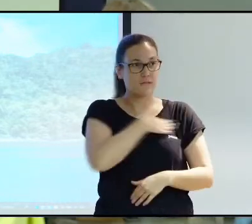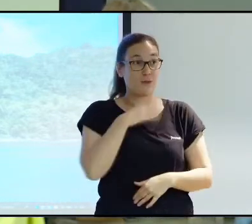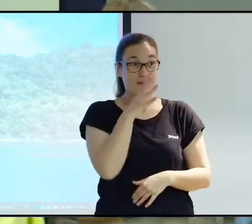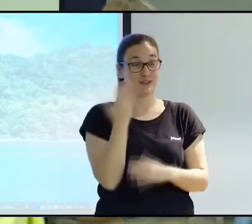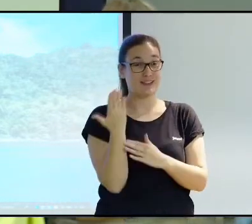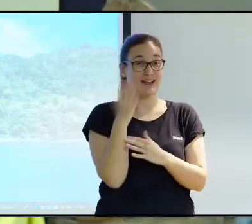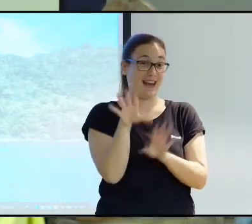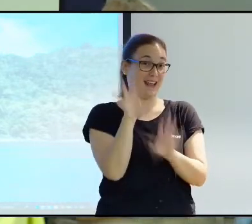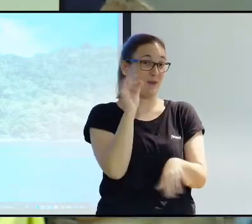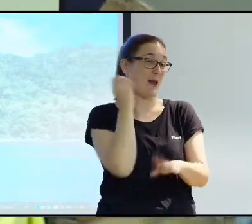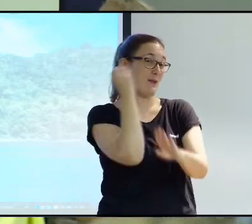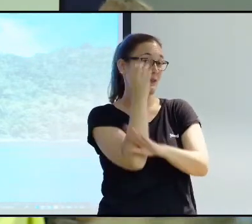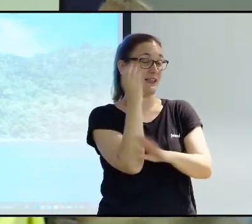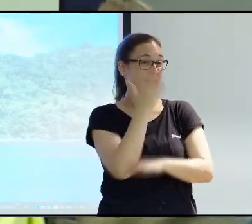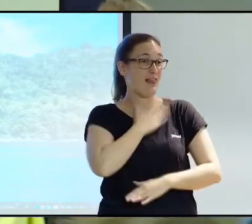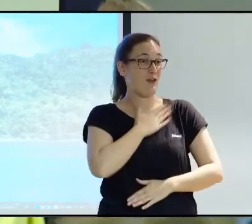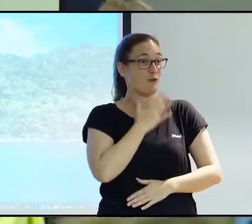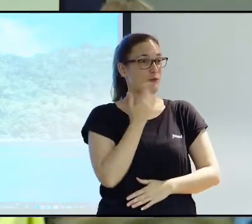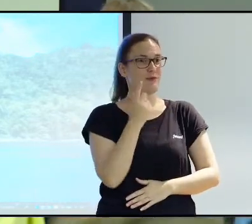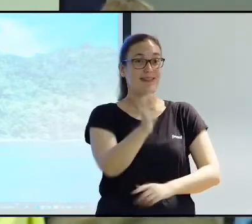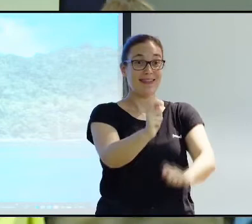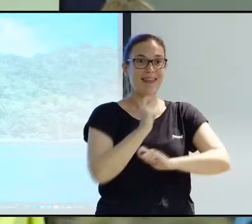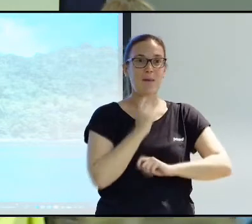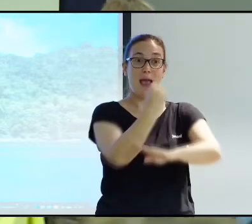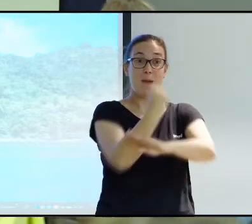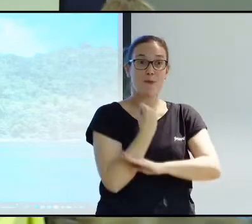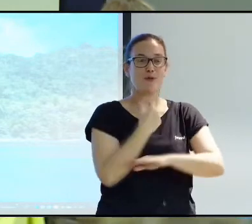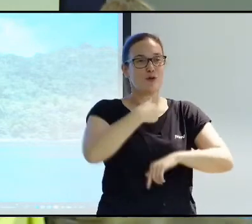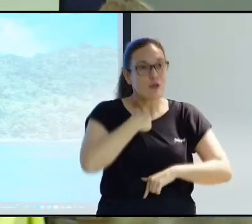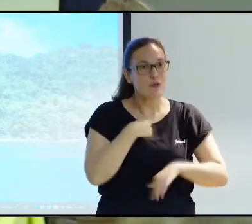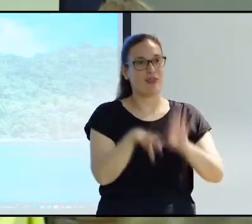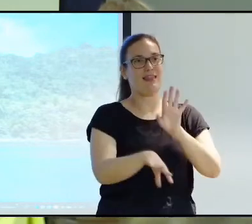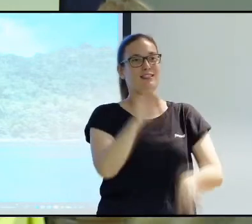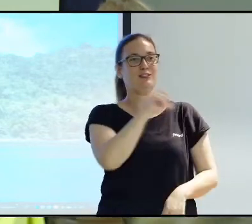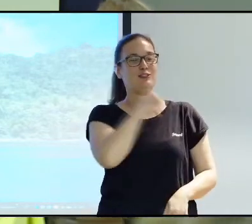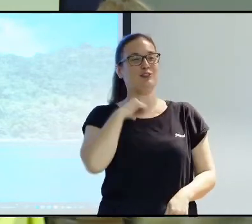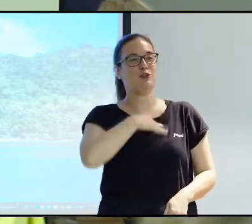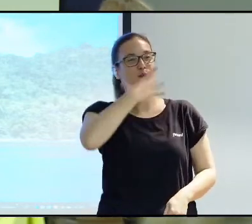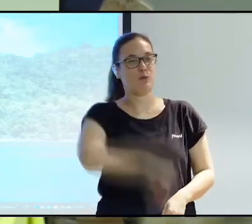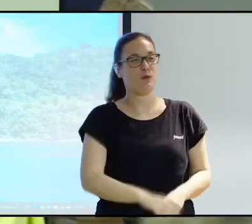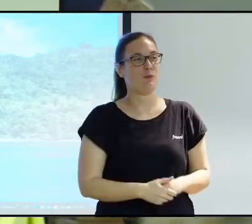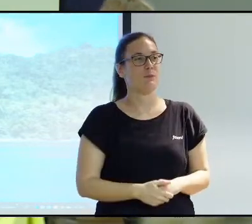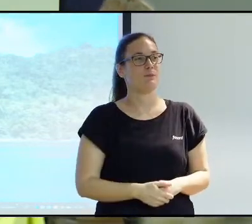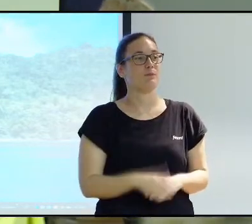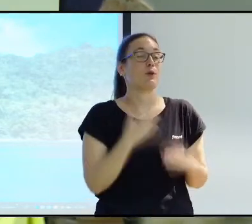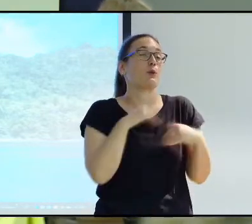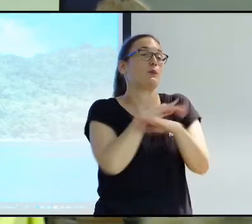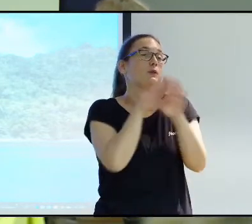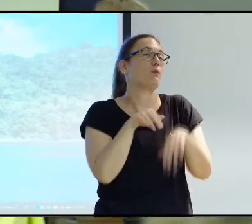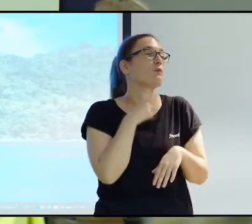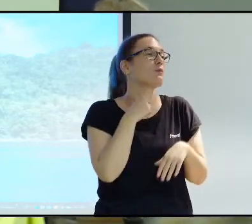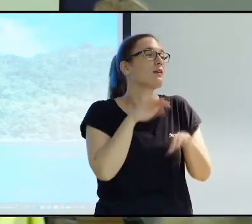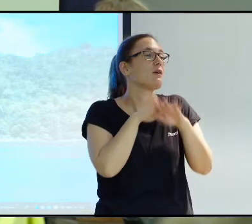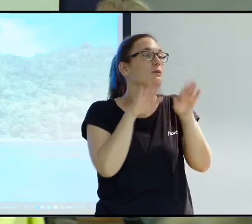have decided to say that we need support, and I want to make my own decision. And now I would like